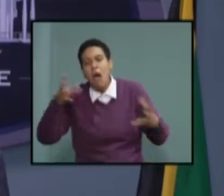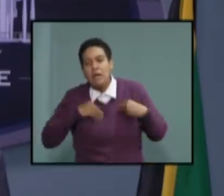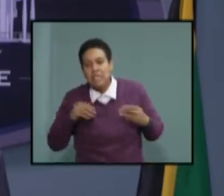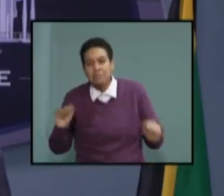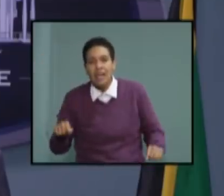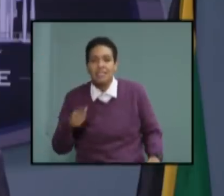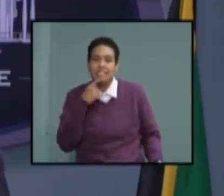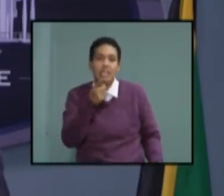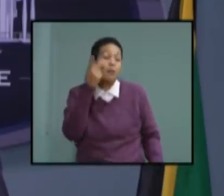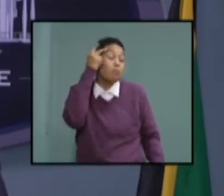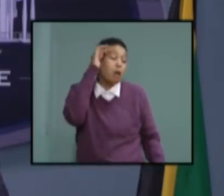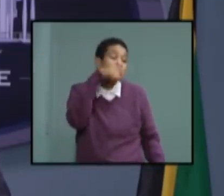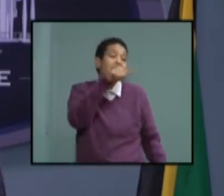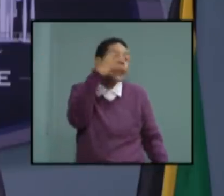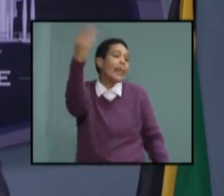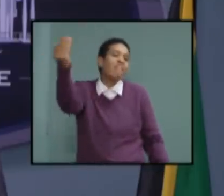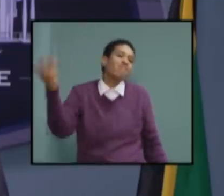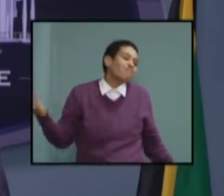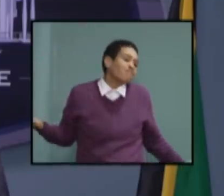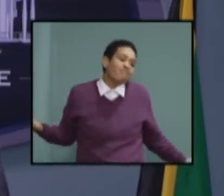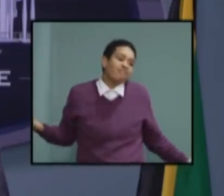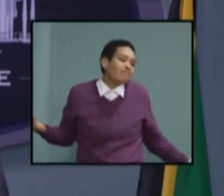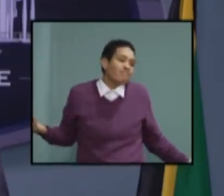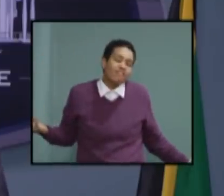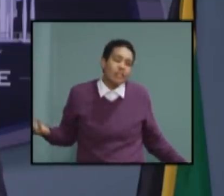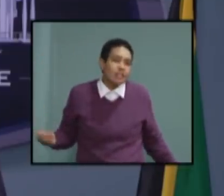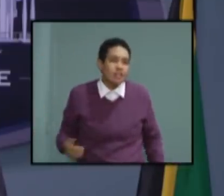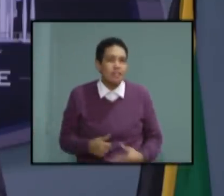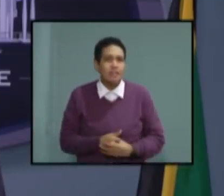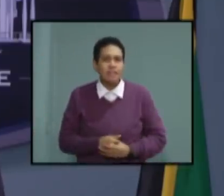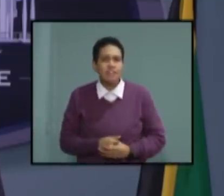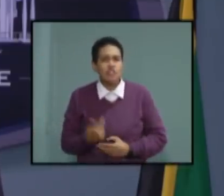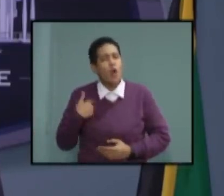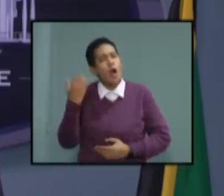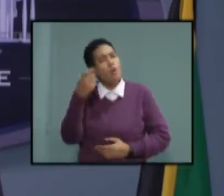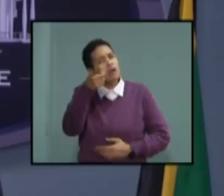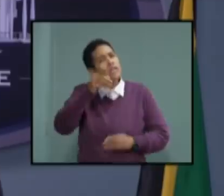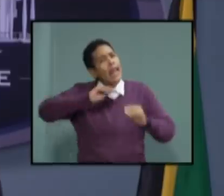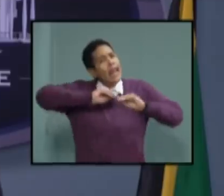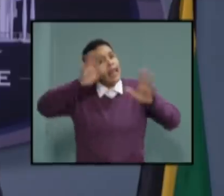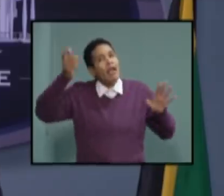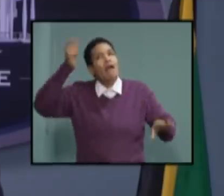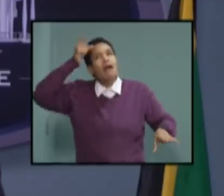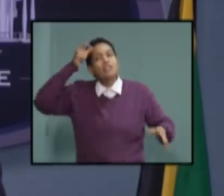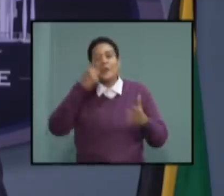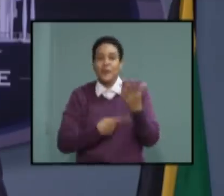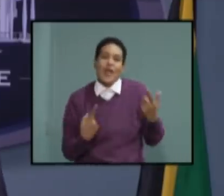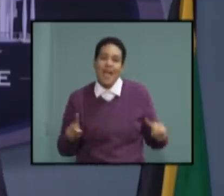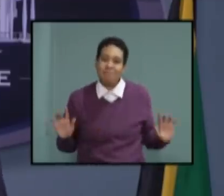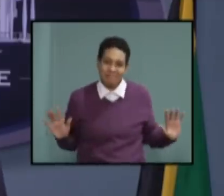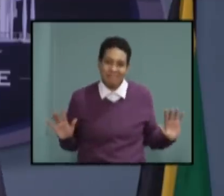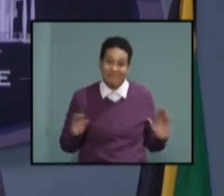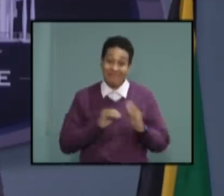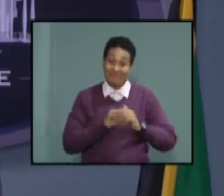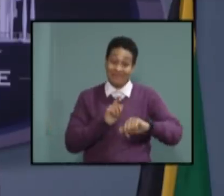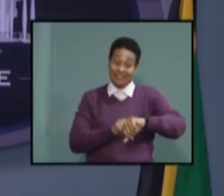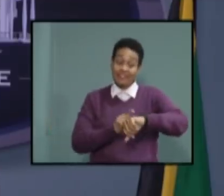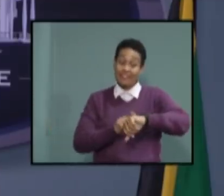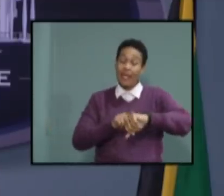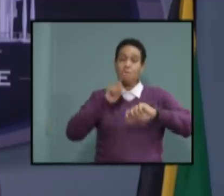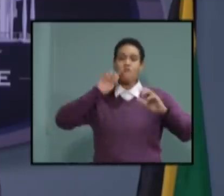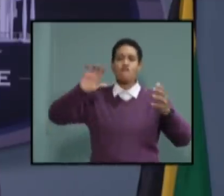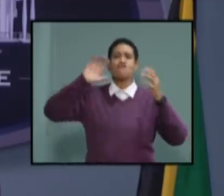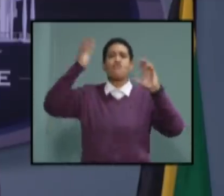back and said, Prime Minister, they have left. So I just want that to be clear, because in a time of crisis,